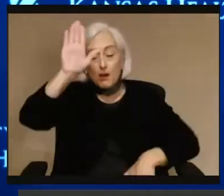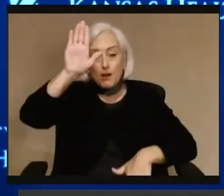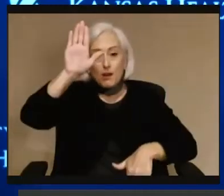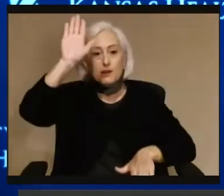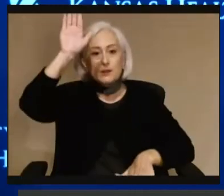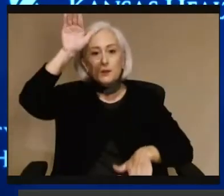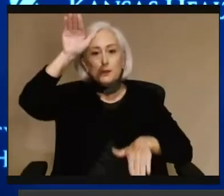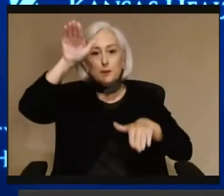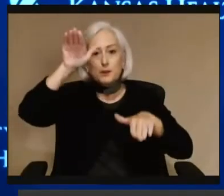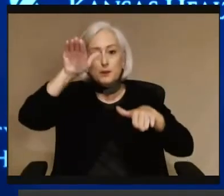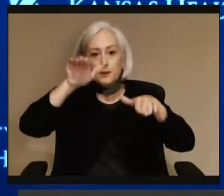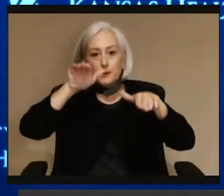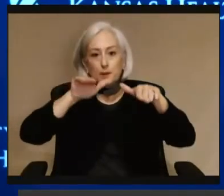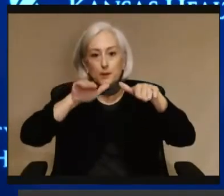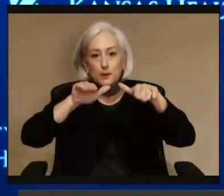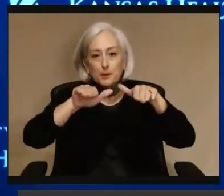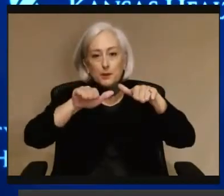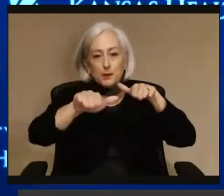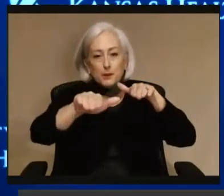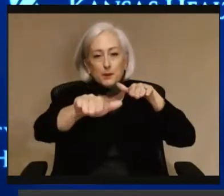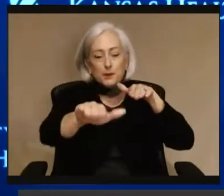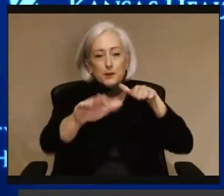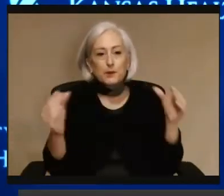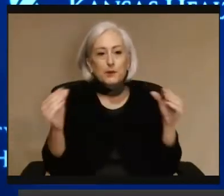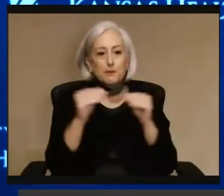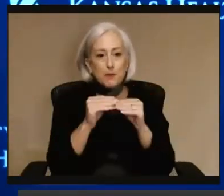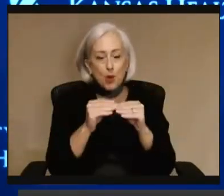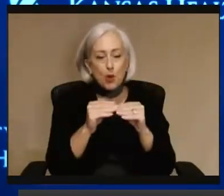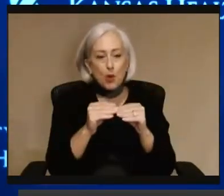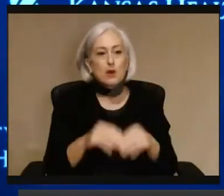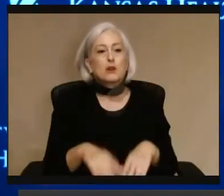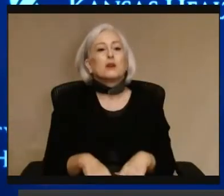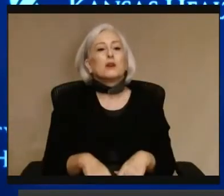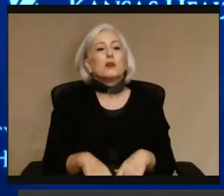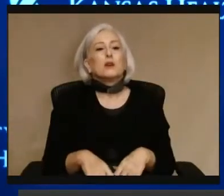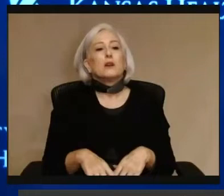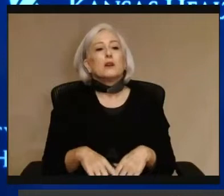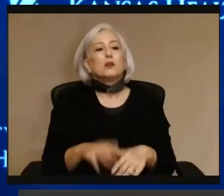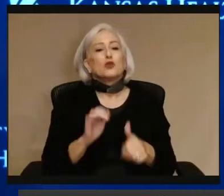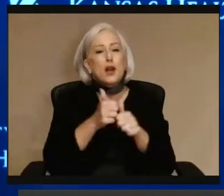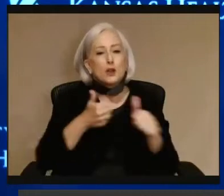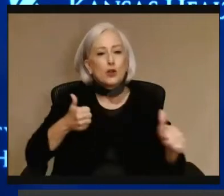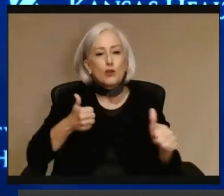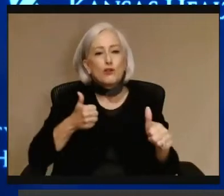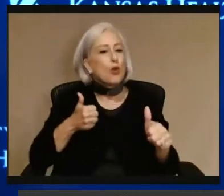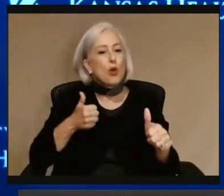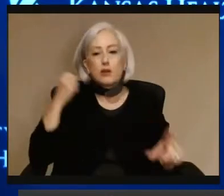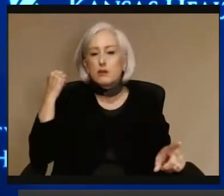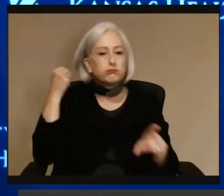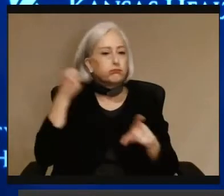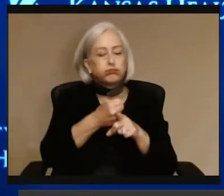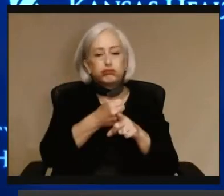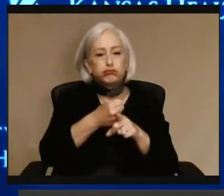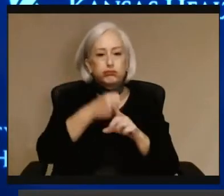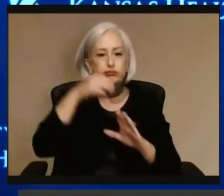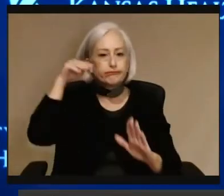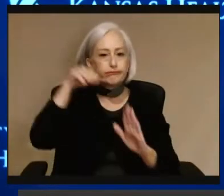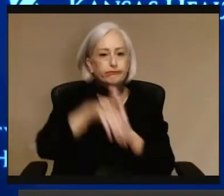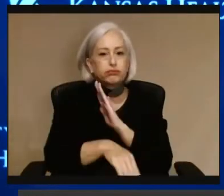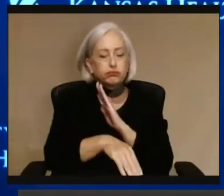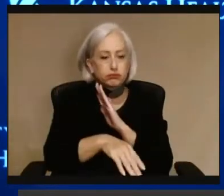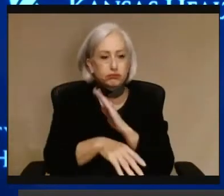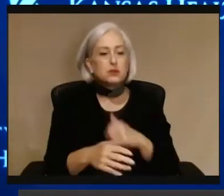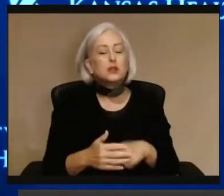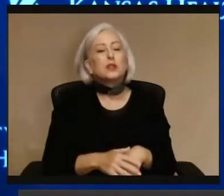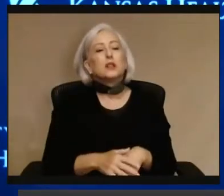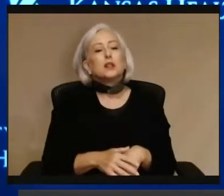hit those crashes. Mm-hmm. And the important thing is insulation against the crash, but the reason that it's difficult to remain medication compliant is that